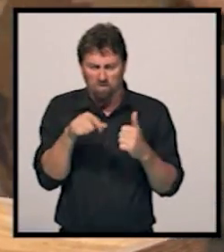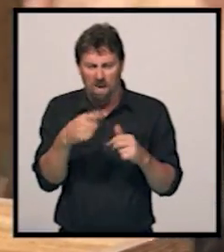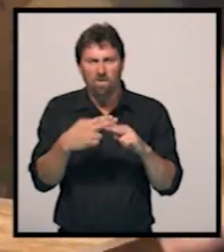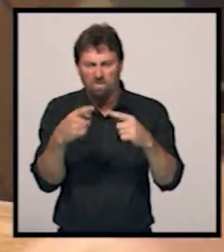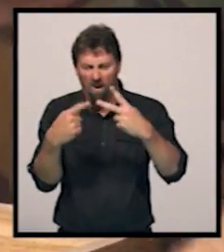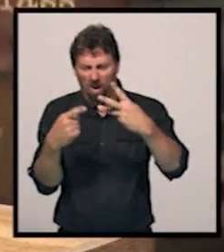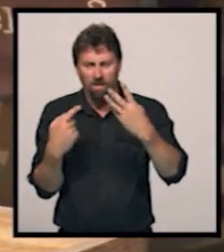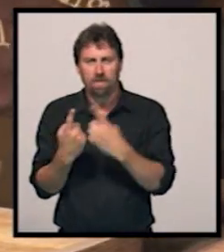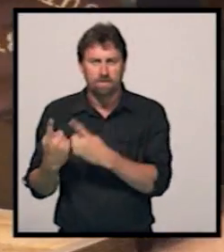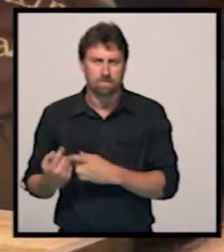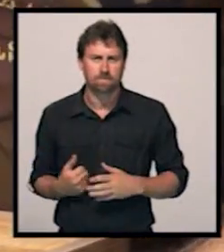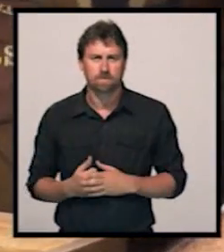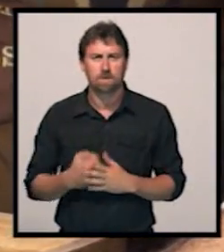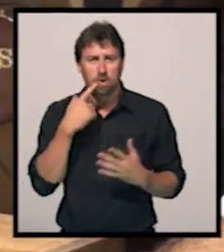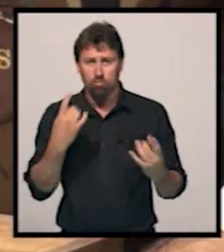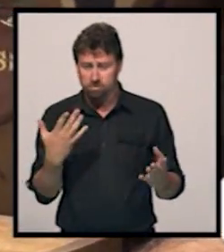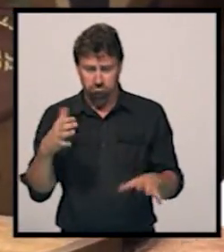there before I do the gluing up.